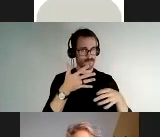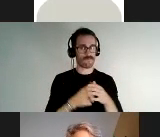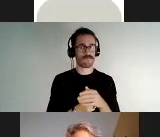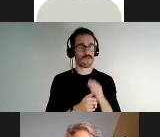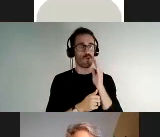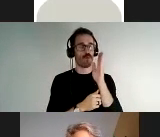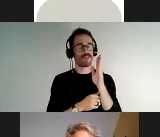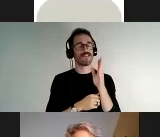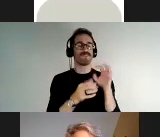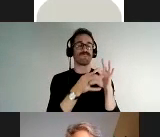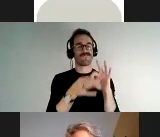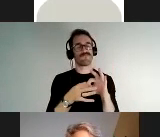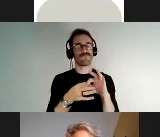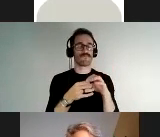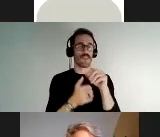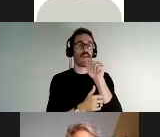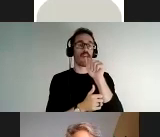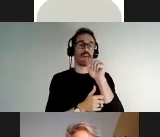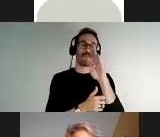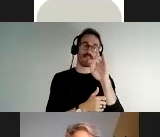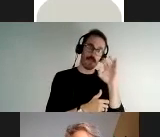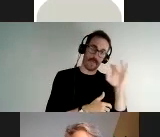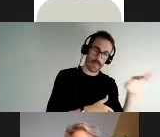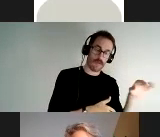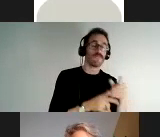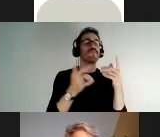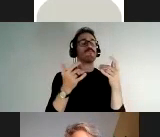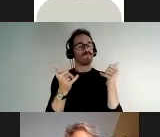alphabet soup. What does